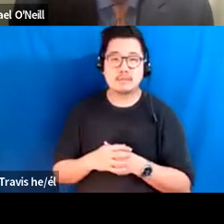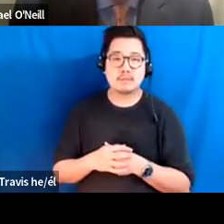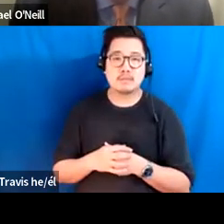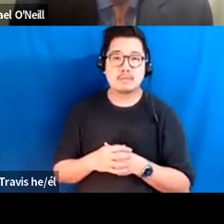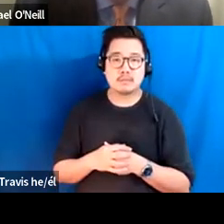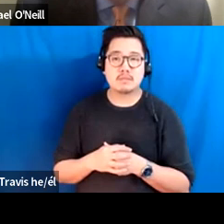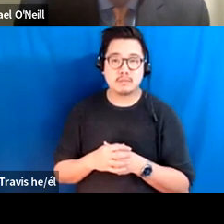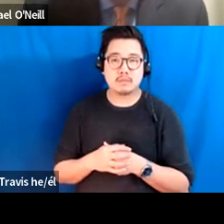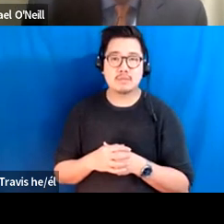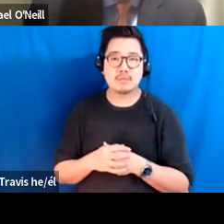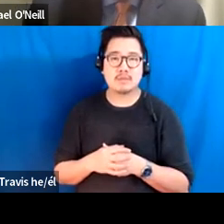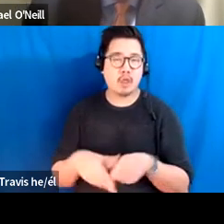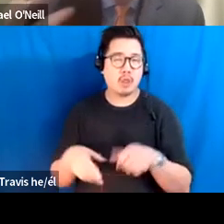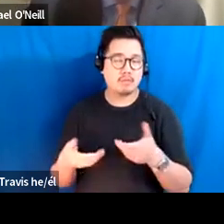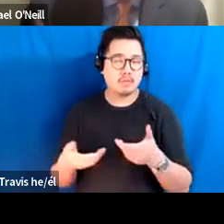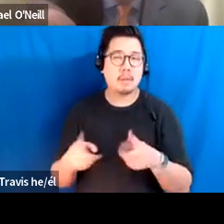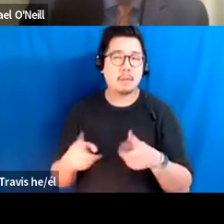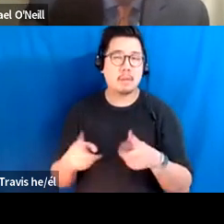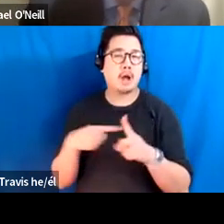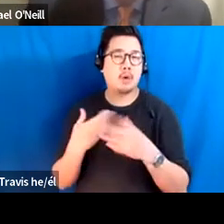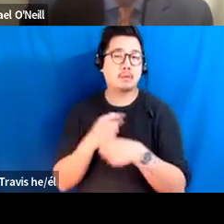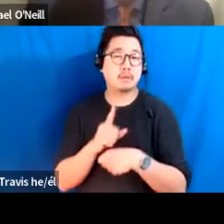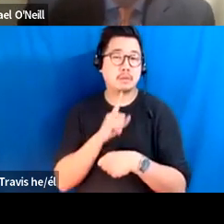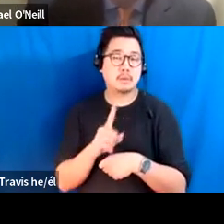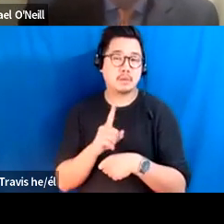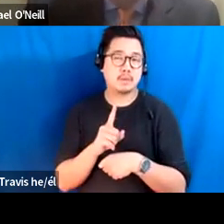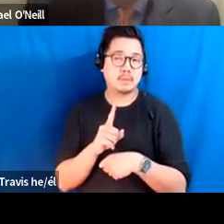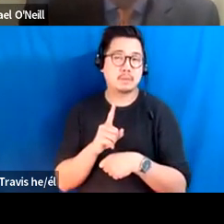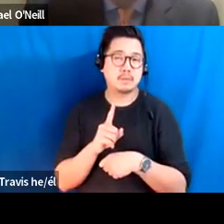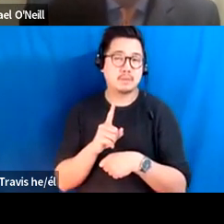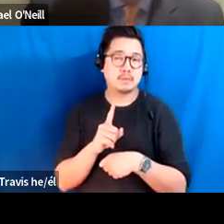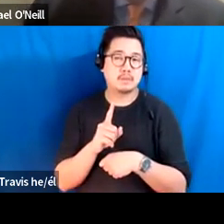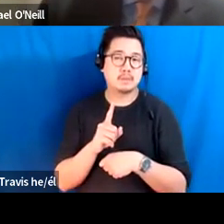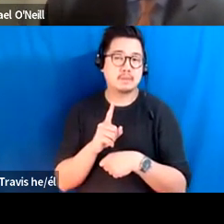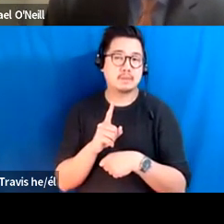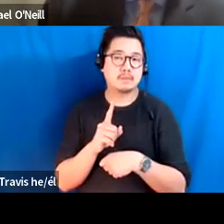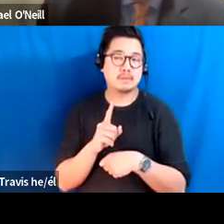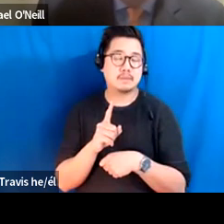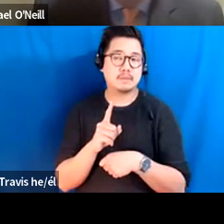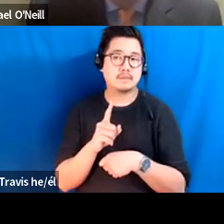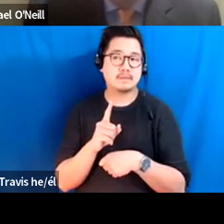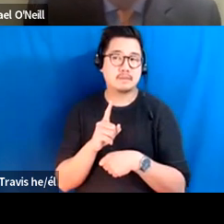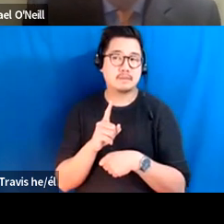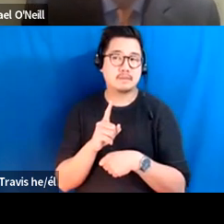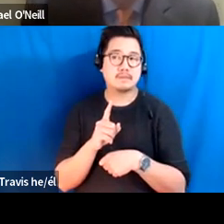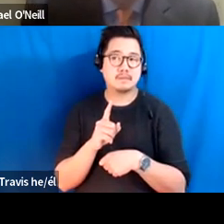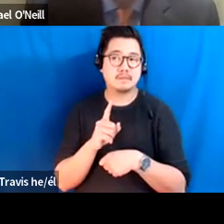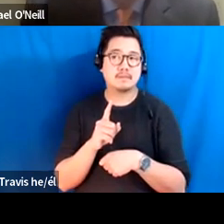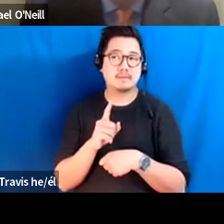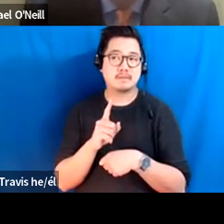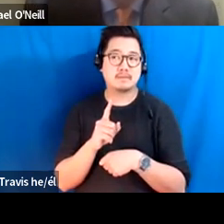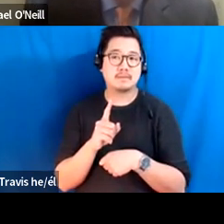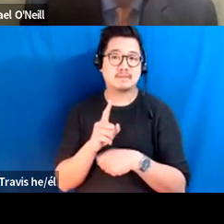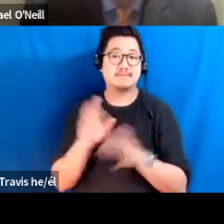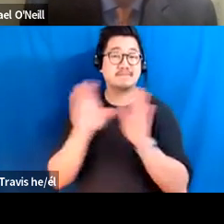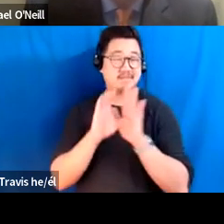going through this period but i just wanted to assure you this is this is a living breathing